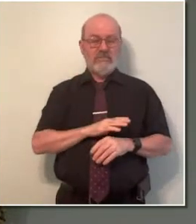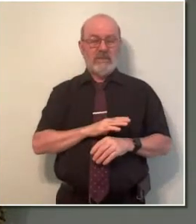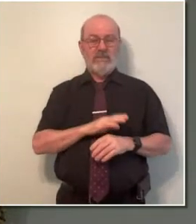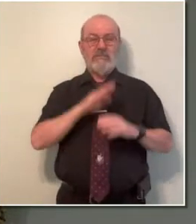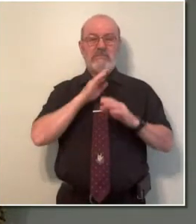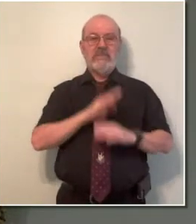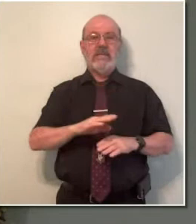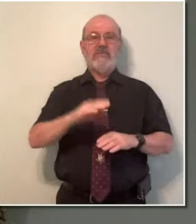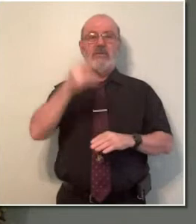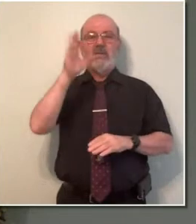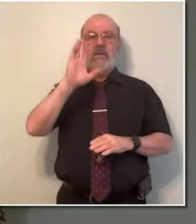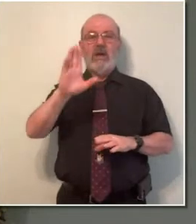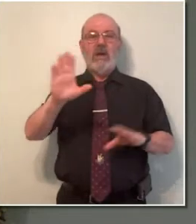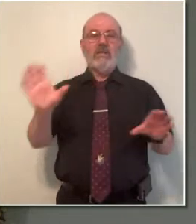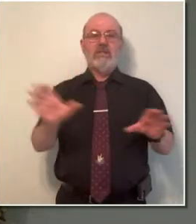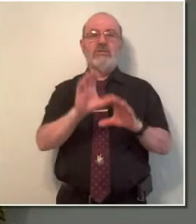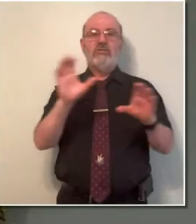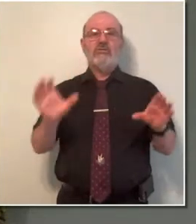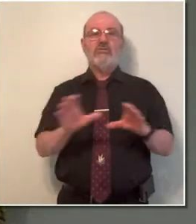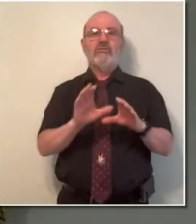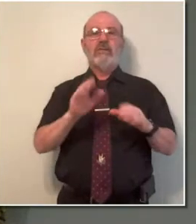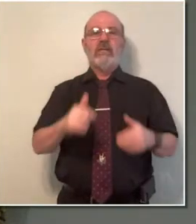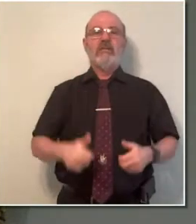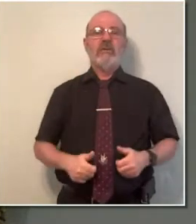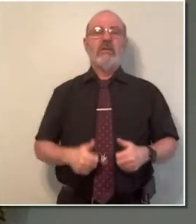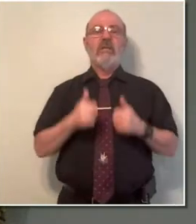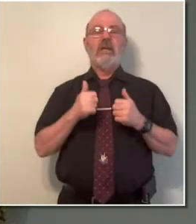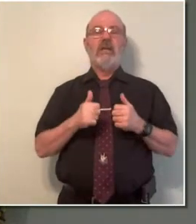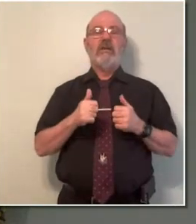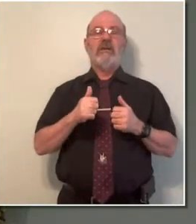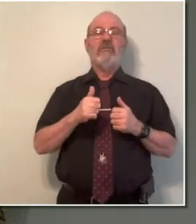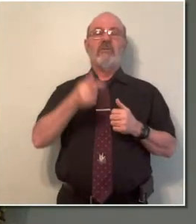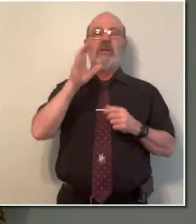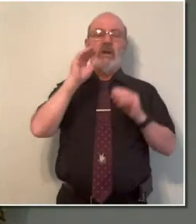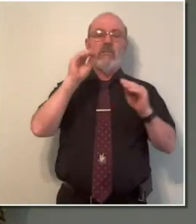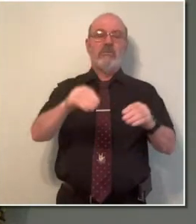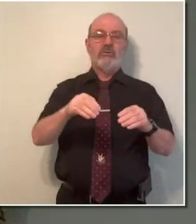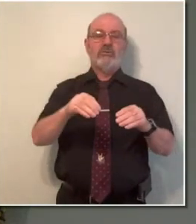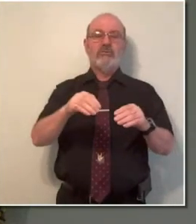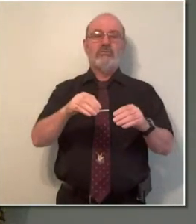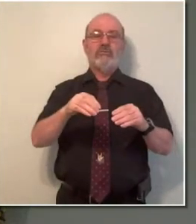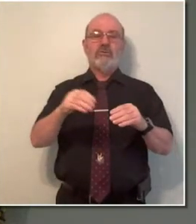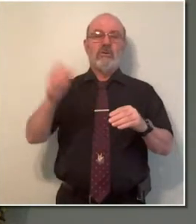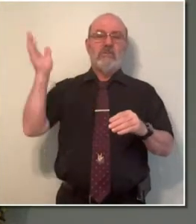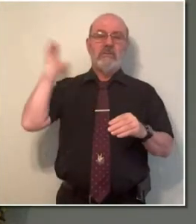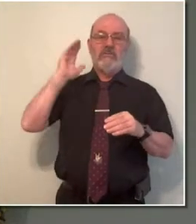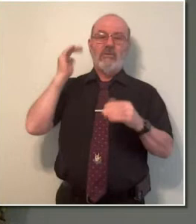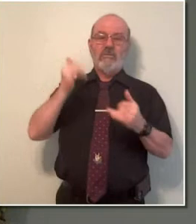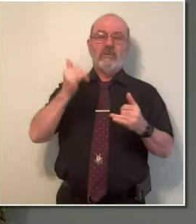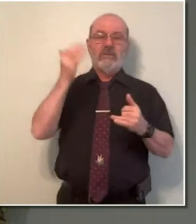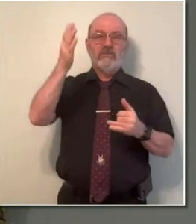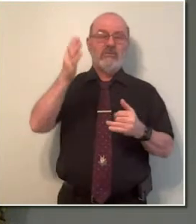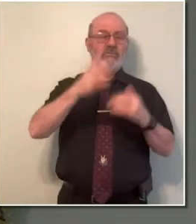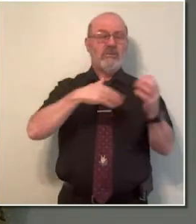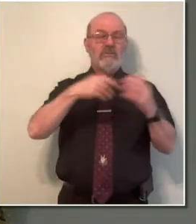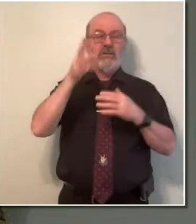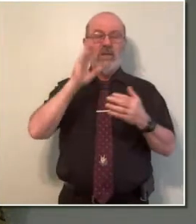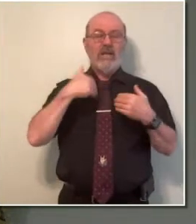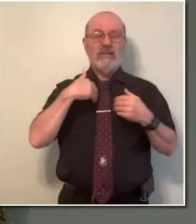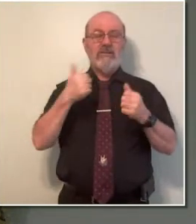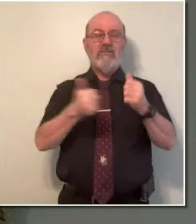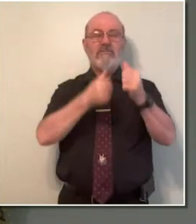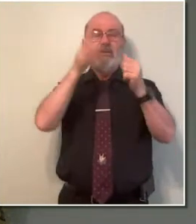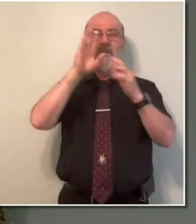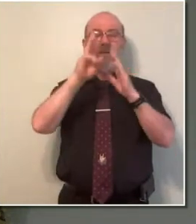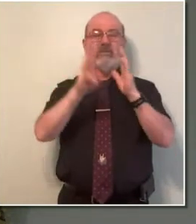what God is doing in your life, where He put you past, present, and future, whatever He has for you. Follow His will, follow His